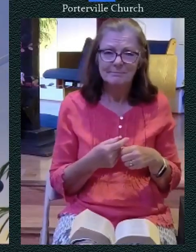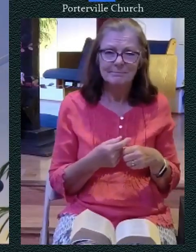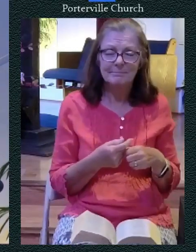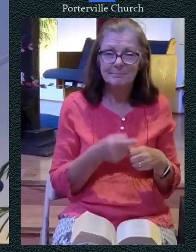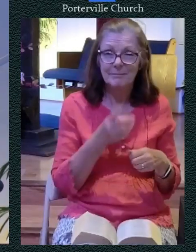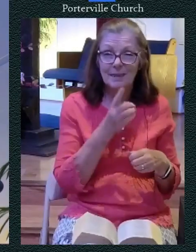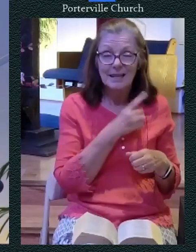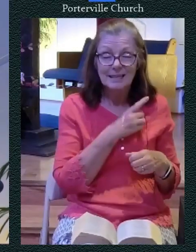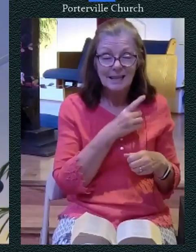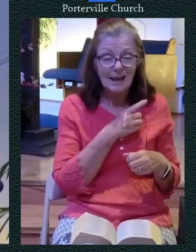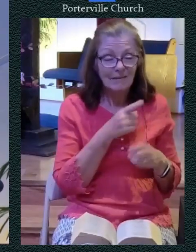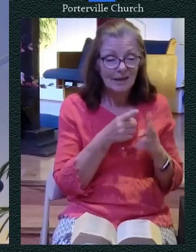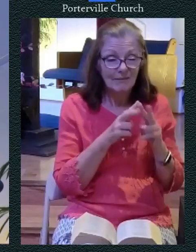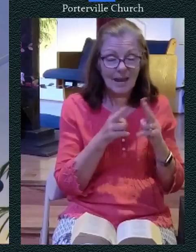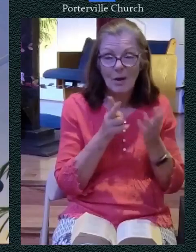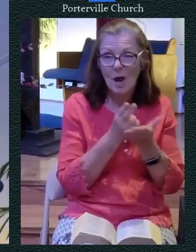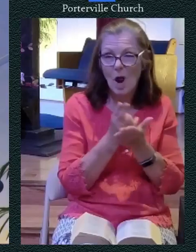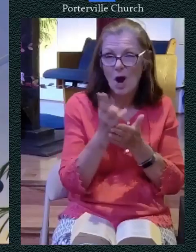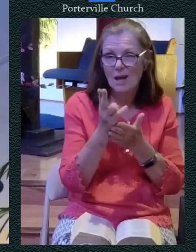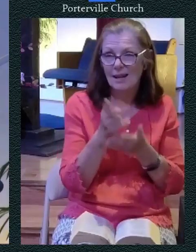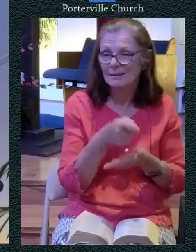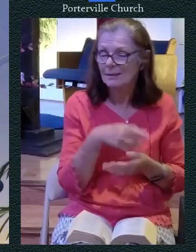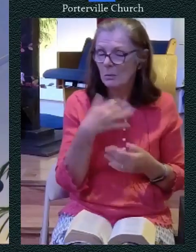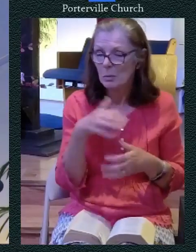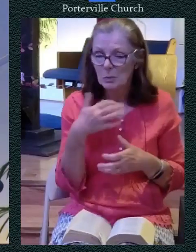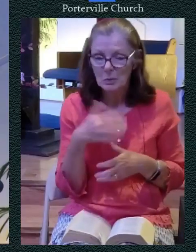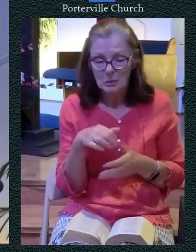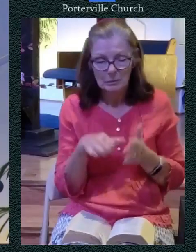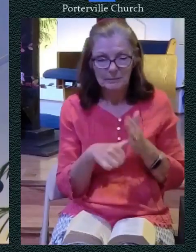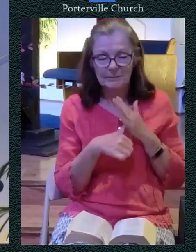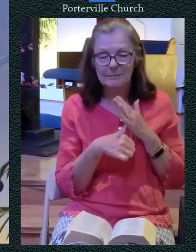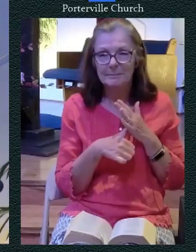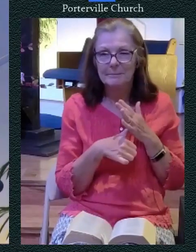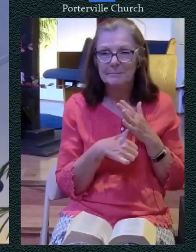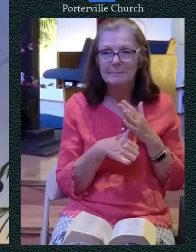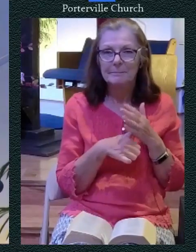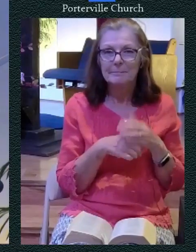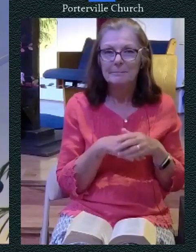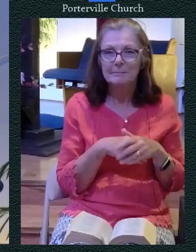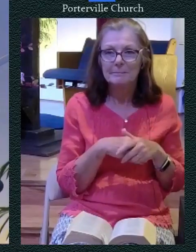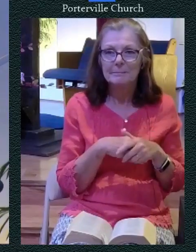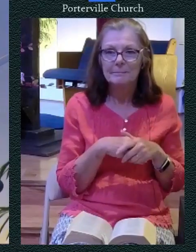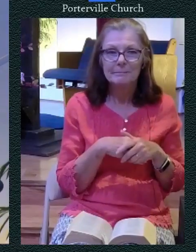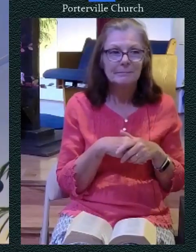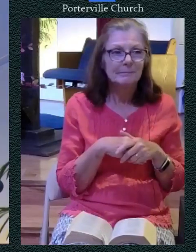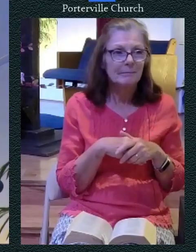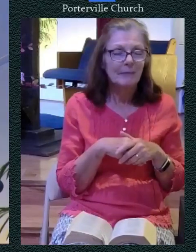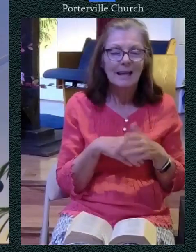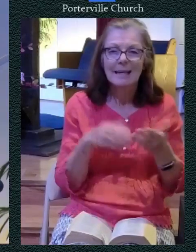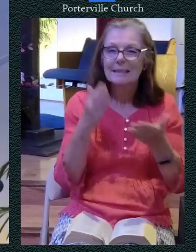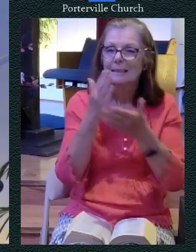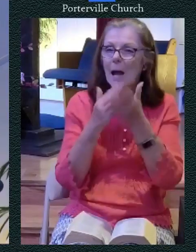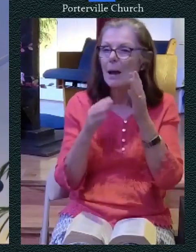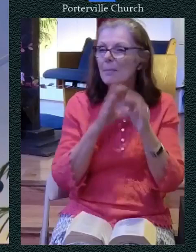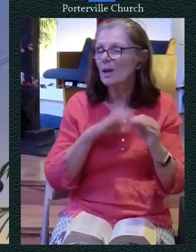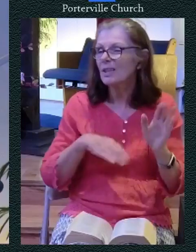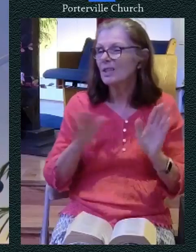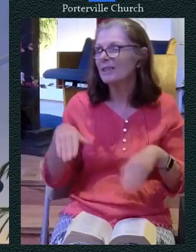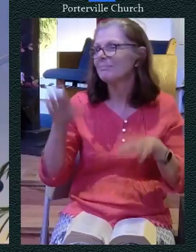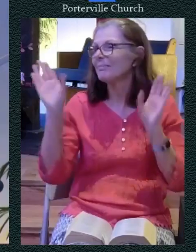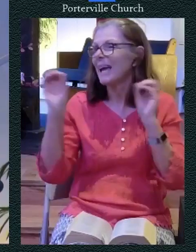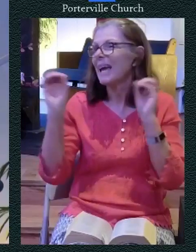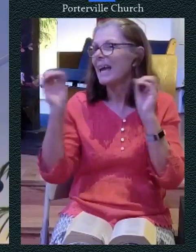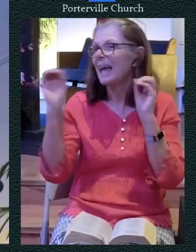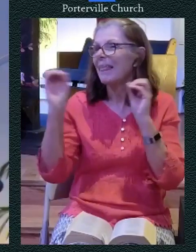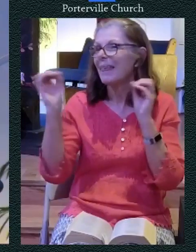very refreshing. This isn't the stoic Christian who says, nothing touches me. Yeah, the Lord can do this, the Lord can do that,